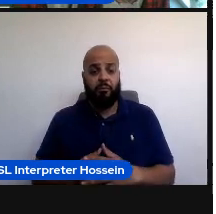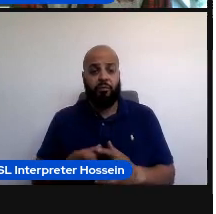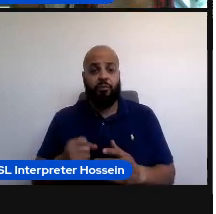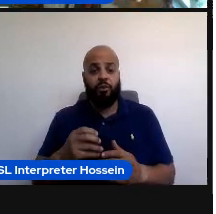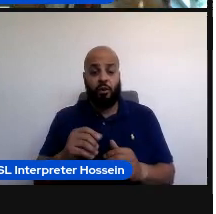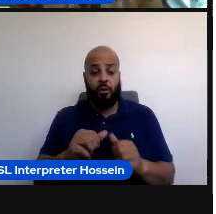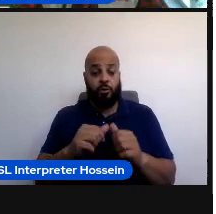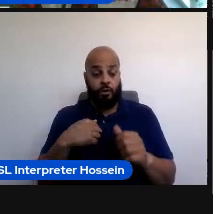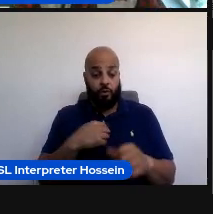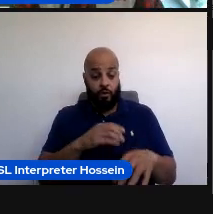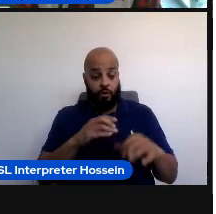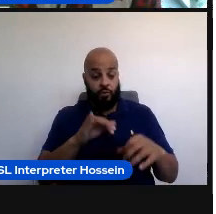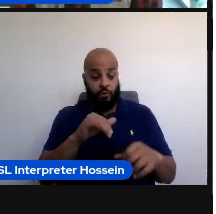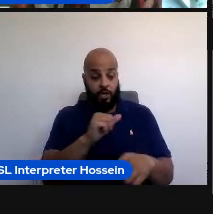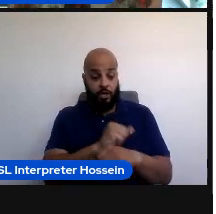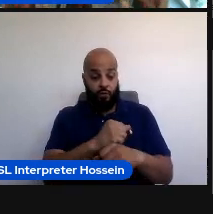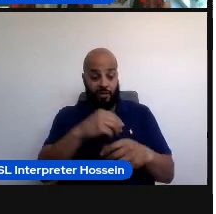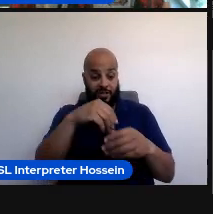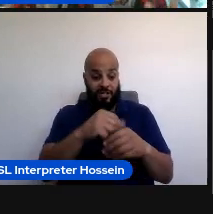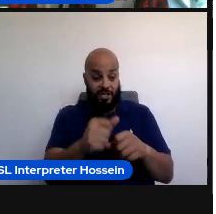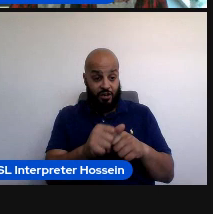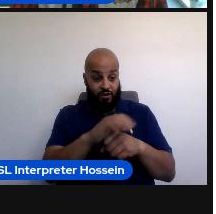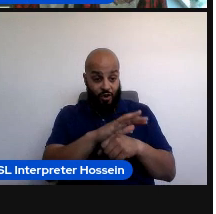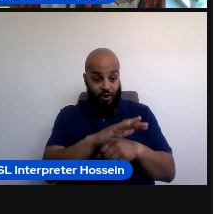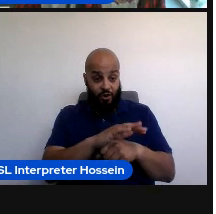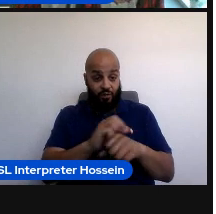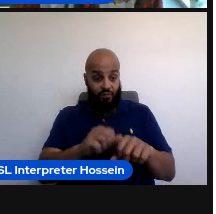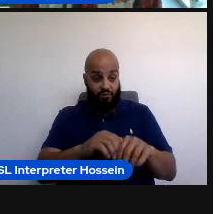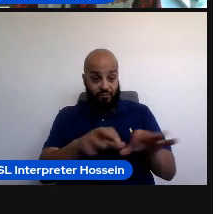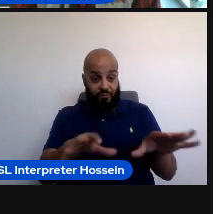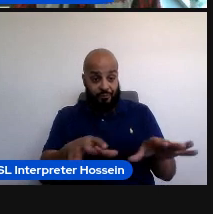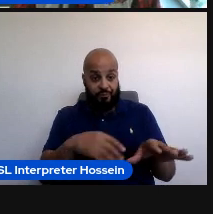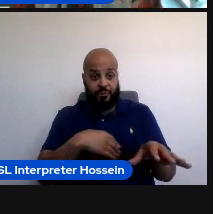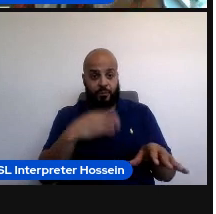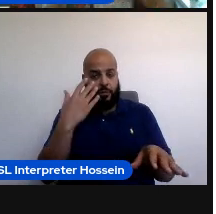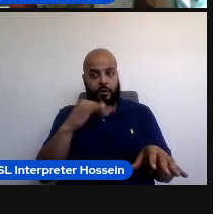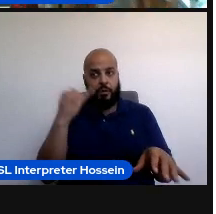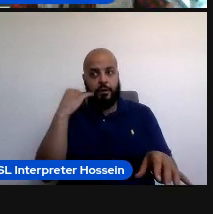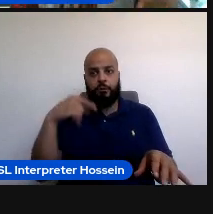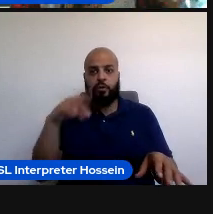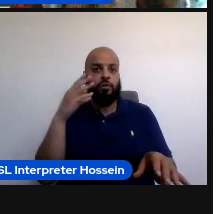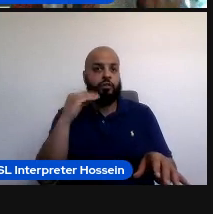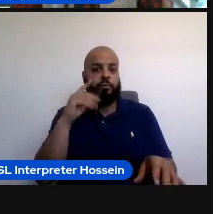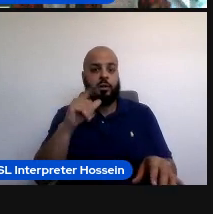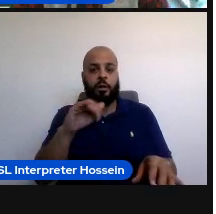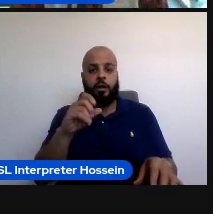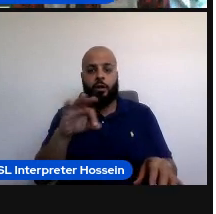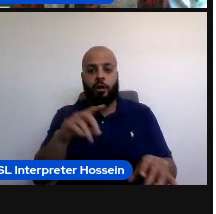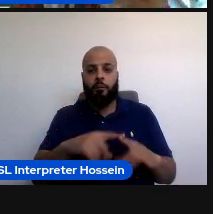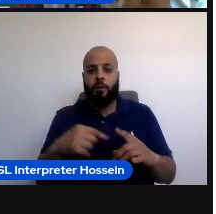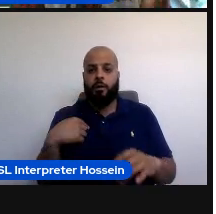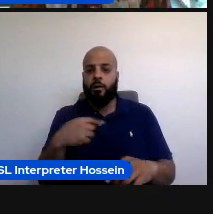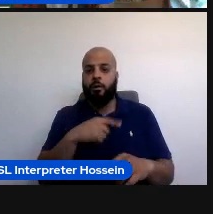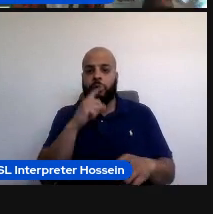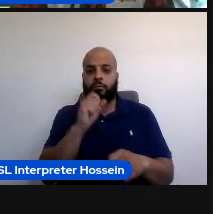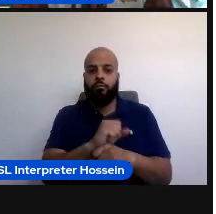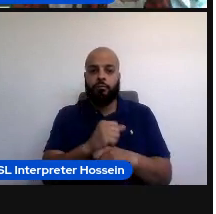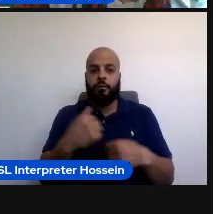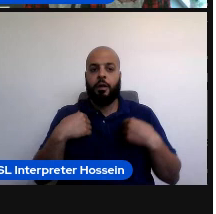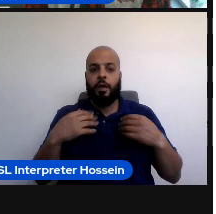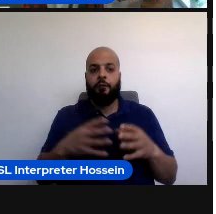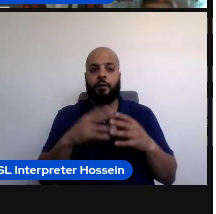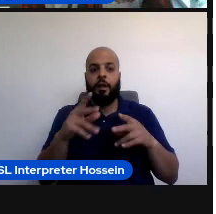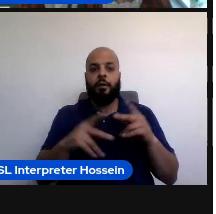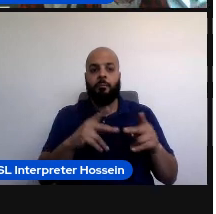this work in the pandemic, I don't know how many folks experienced layoffs and things like that, but we actually had a lot of people end up not